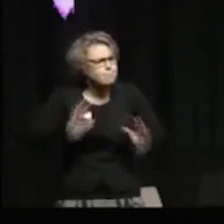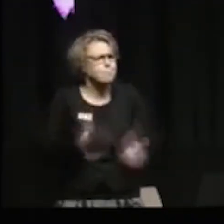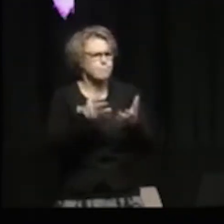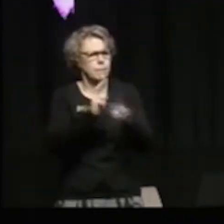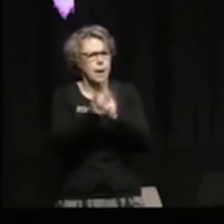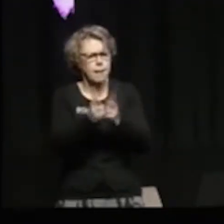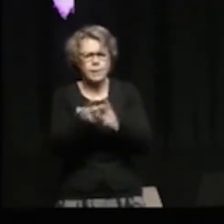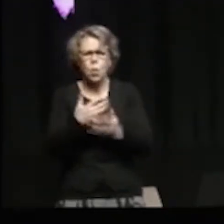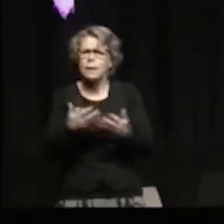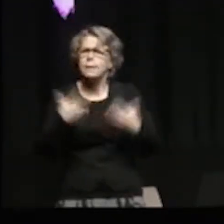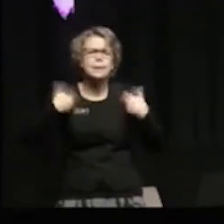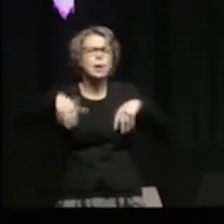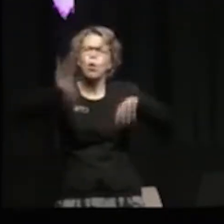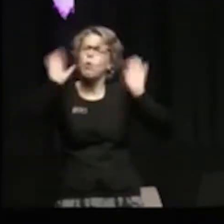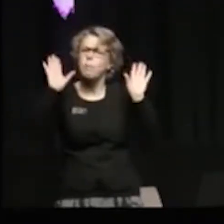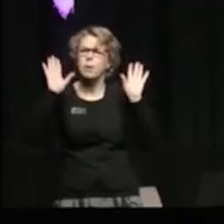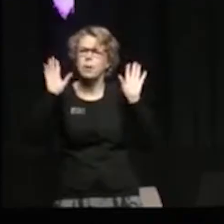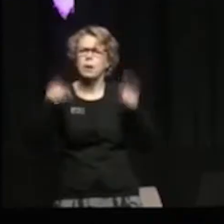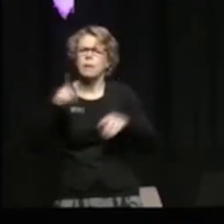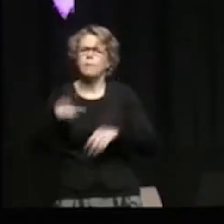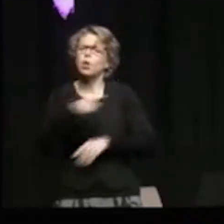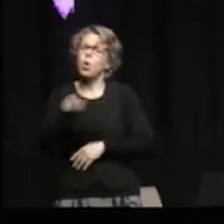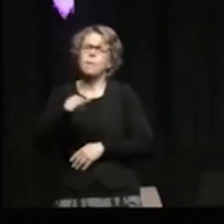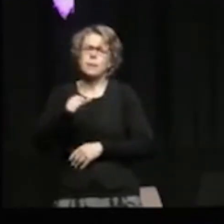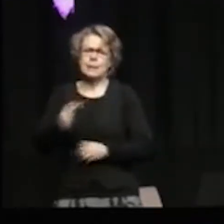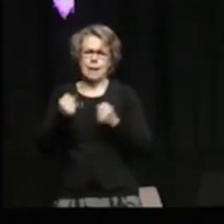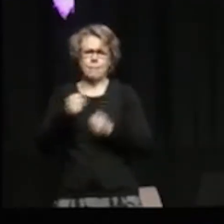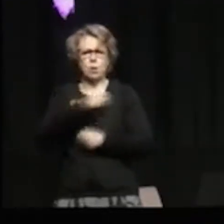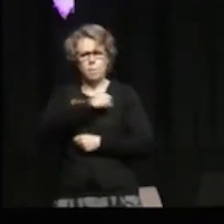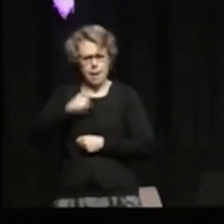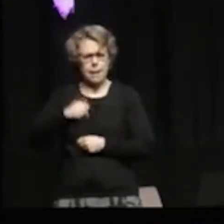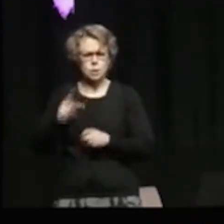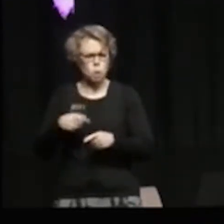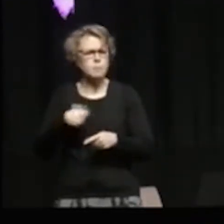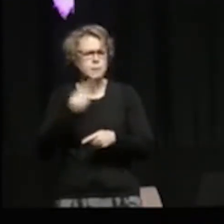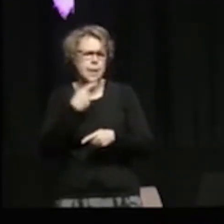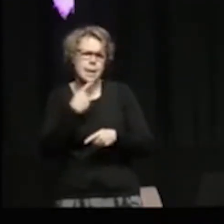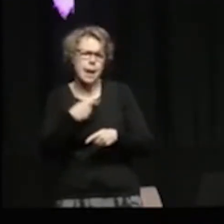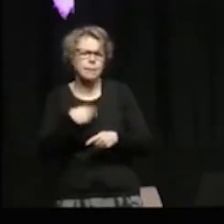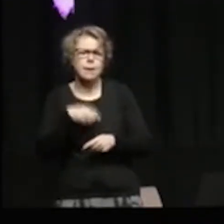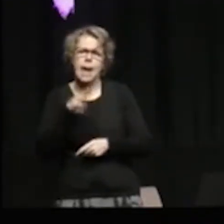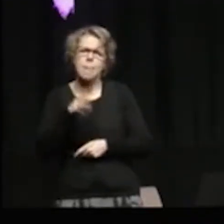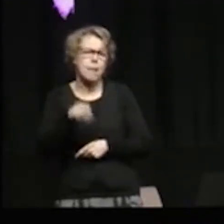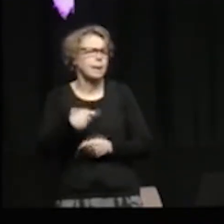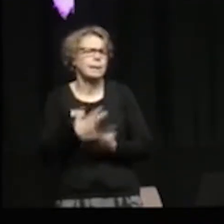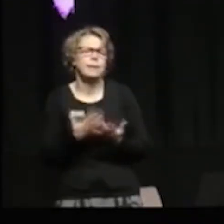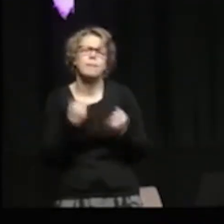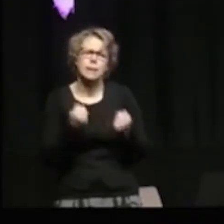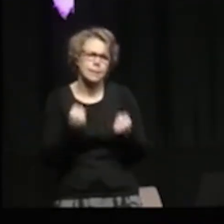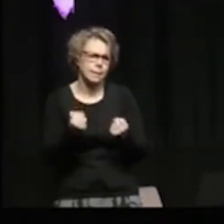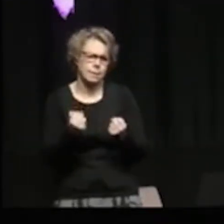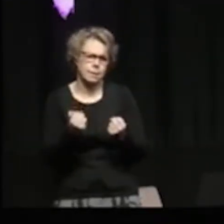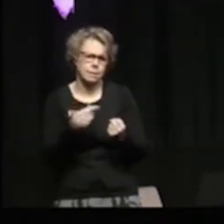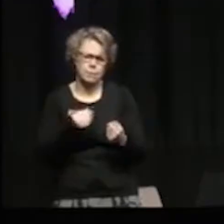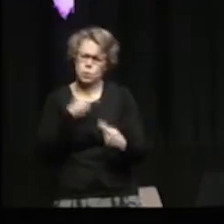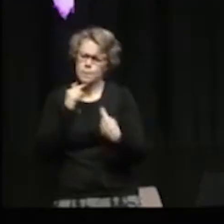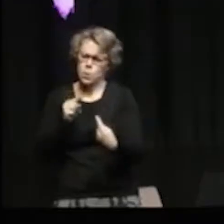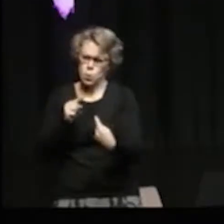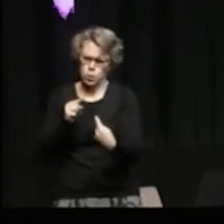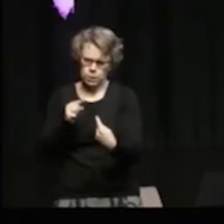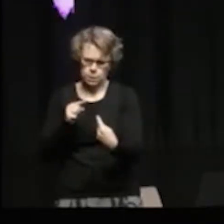to not give in to the forces that actually try to say that human rights are not as important anymore.